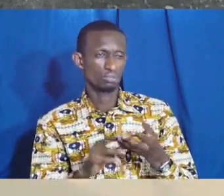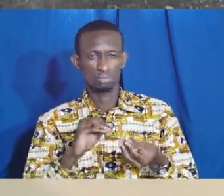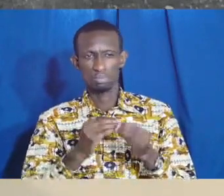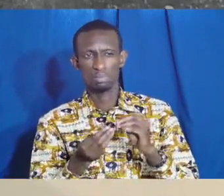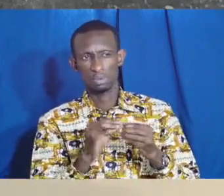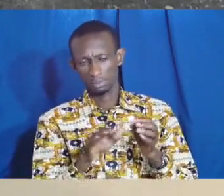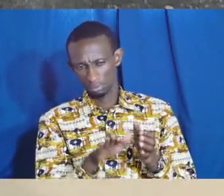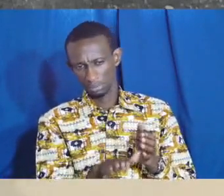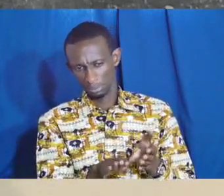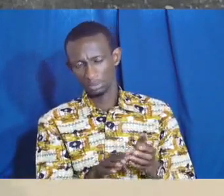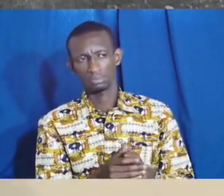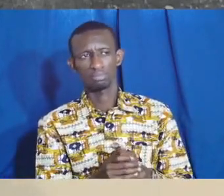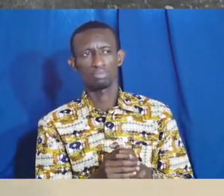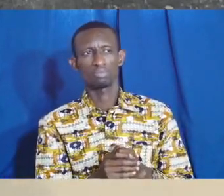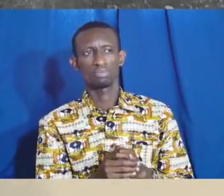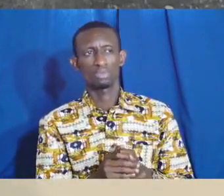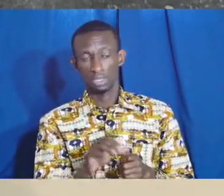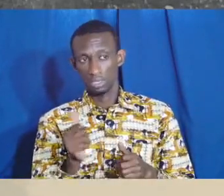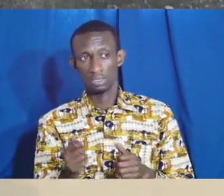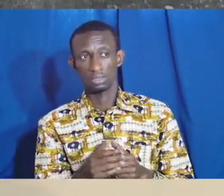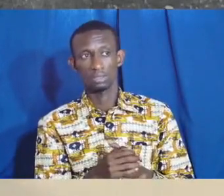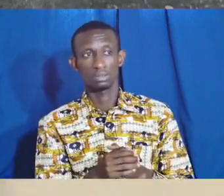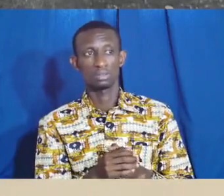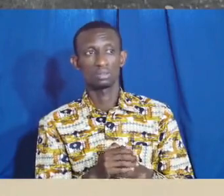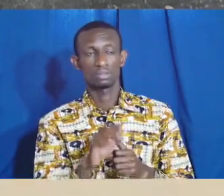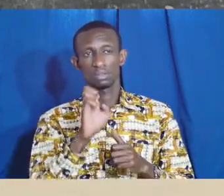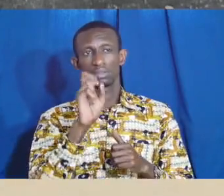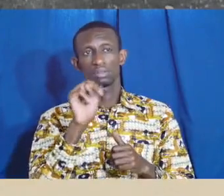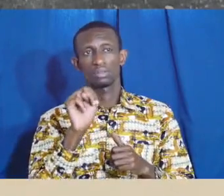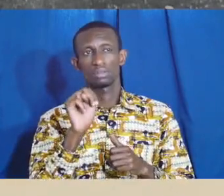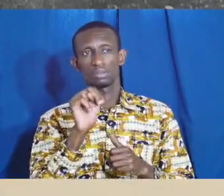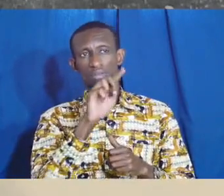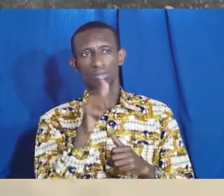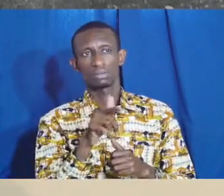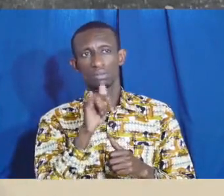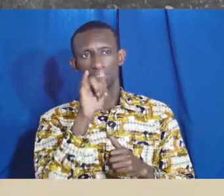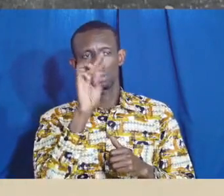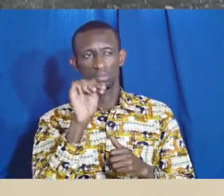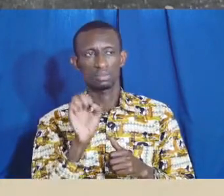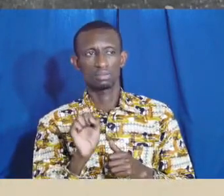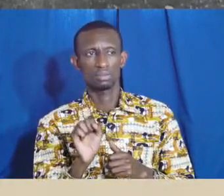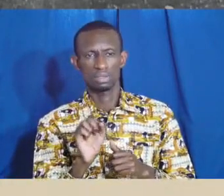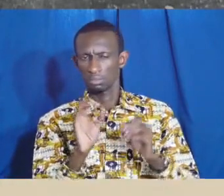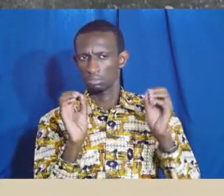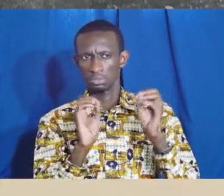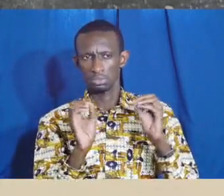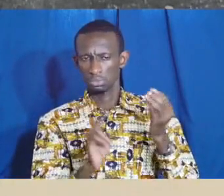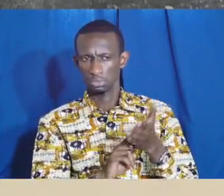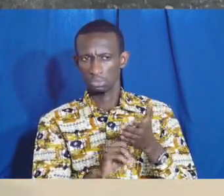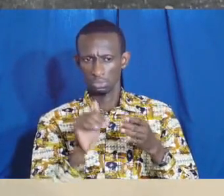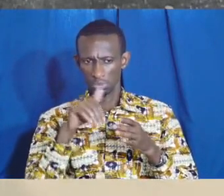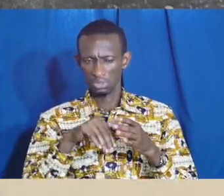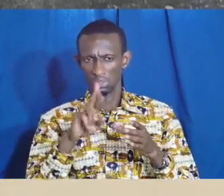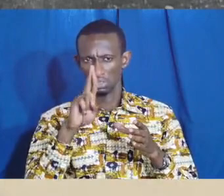to get substrate to combine with. Another one is supposed to be enzymes, they are not used up in the reaction, and therefore they